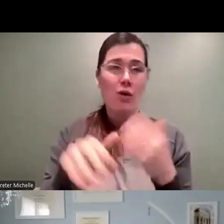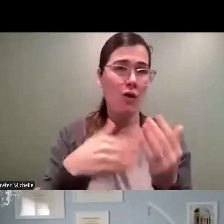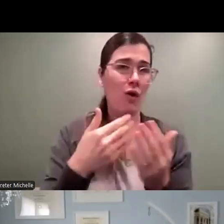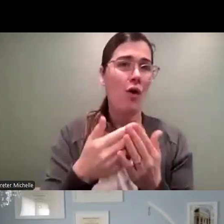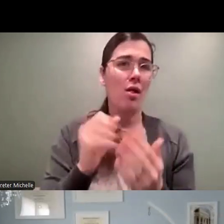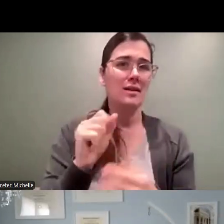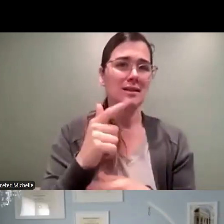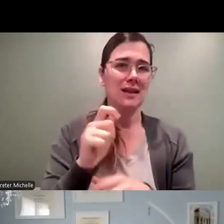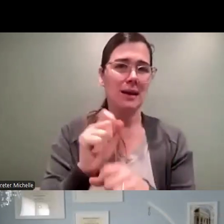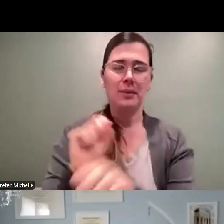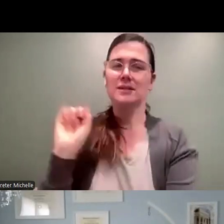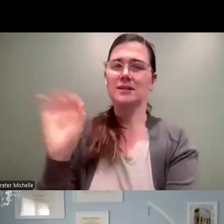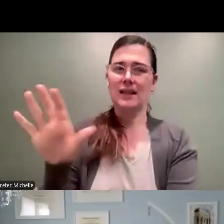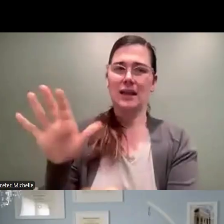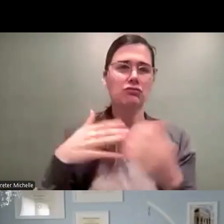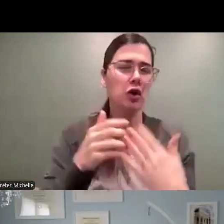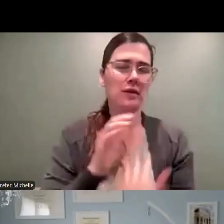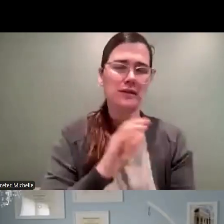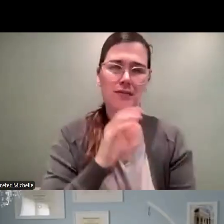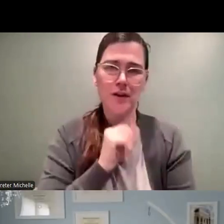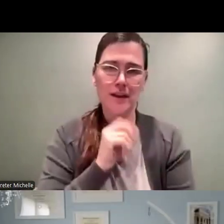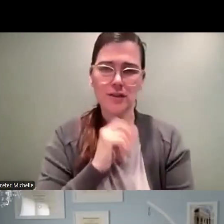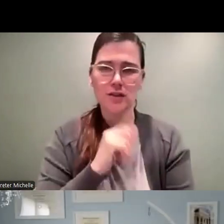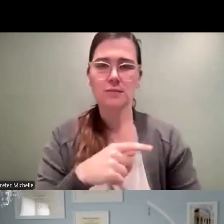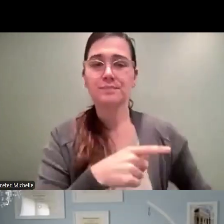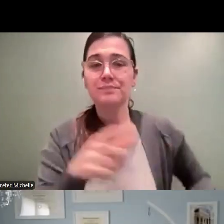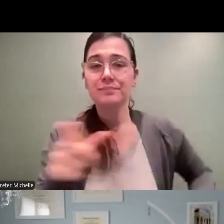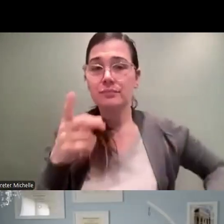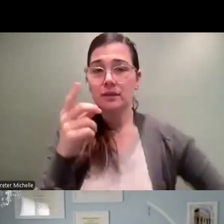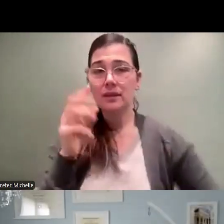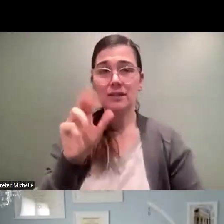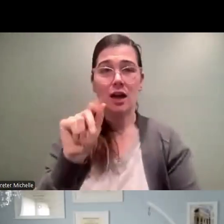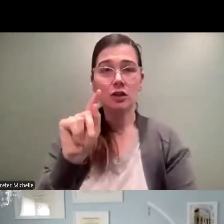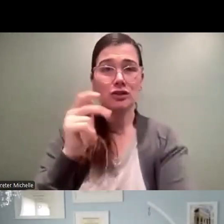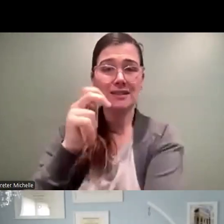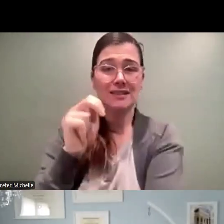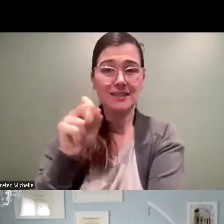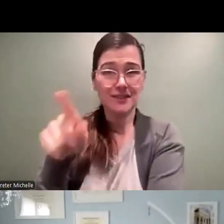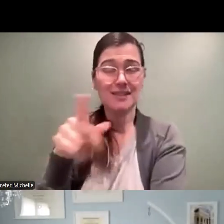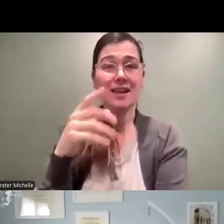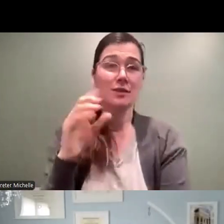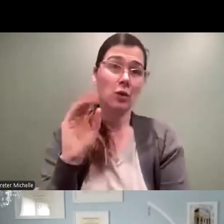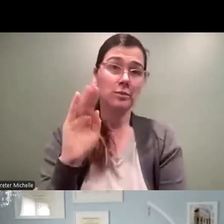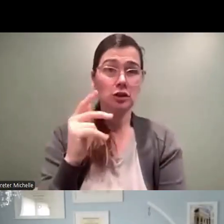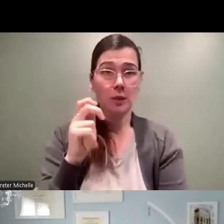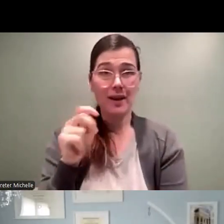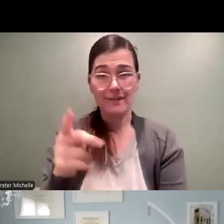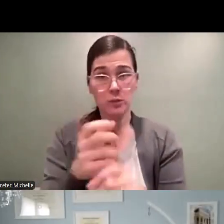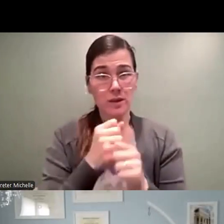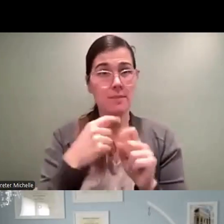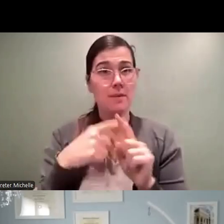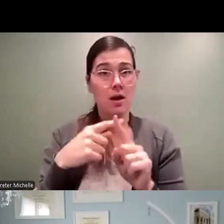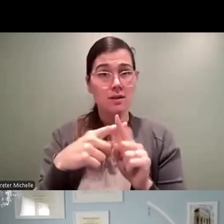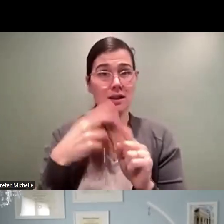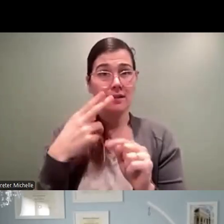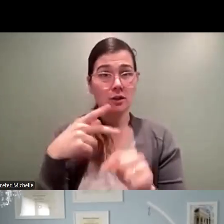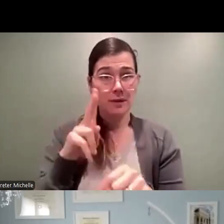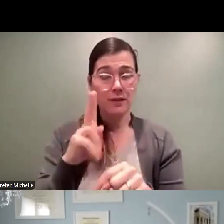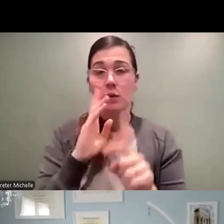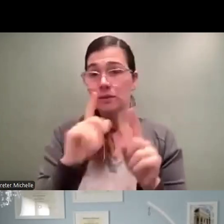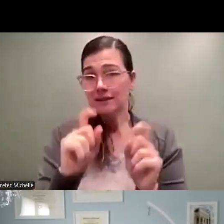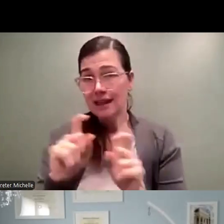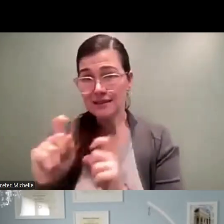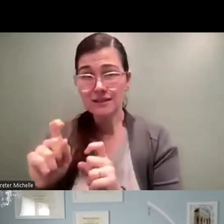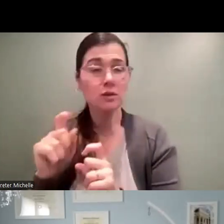Stevens, for you as an OBGYN, is this something, I mean, for your office, if you do get a positive HPV, is this something that then gets tested for strain, or